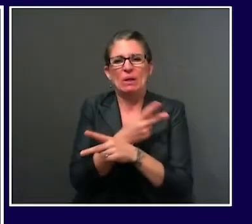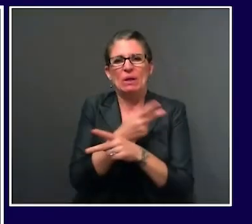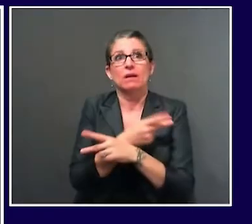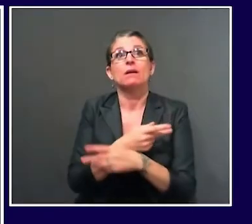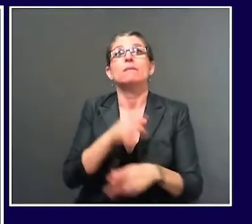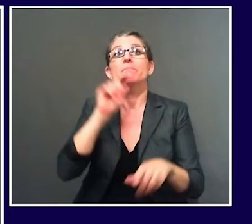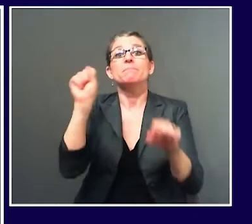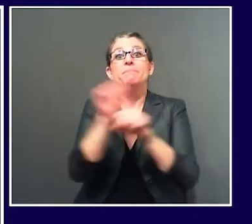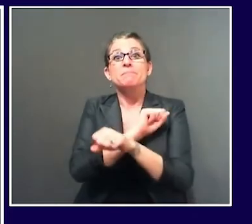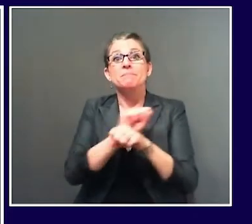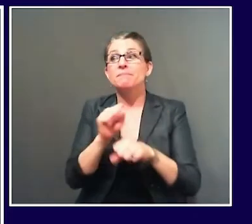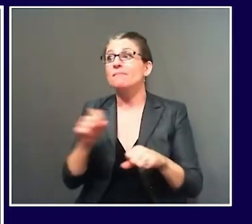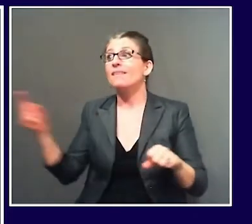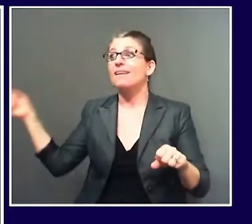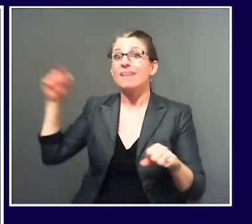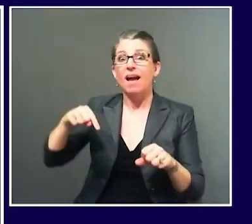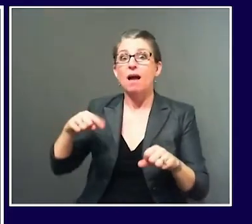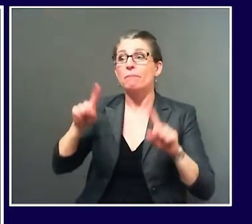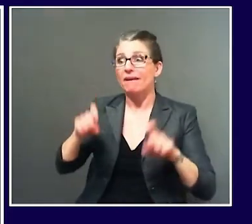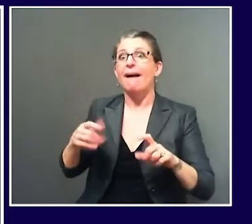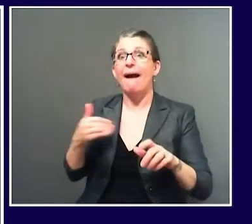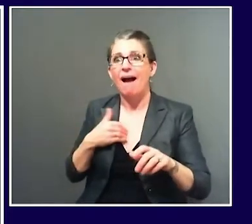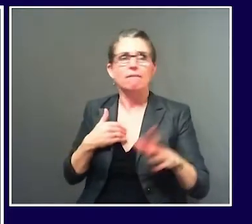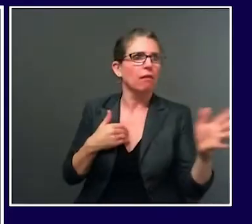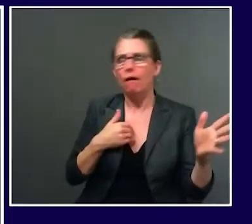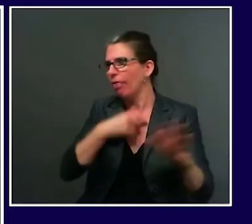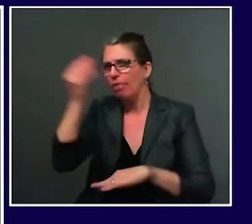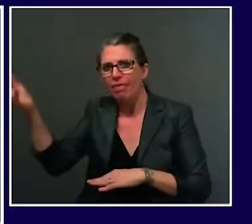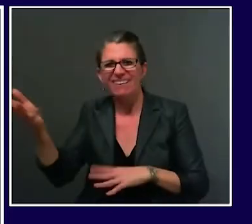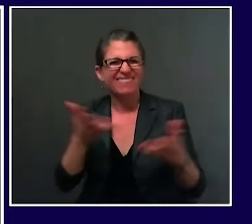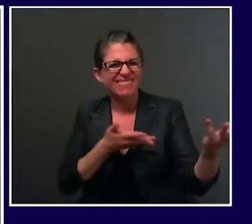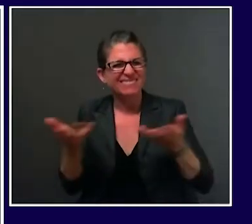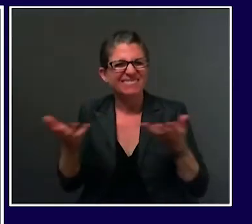I'm going to turn next to Brad Rogers at WGME.